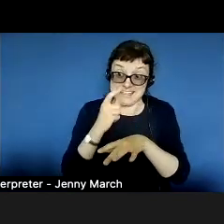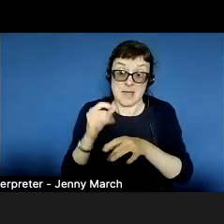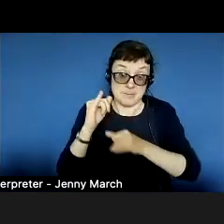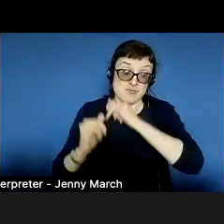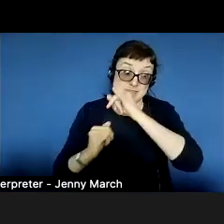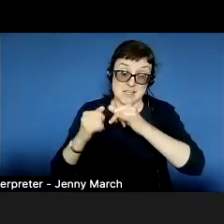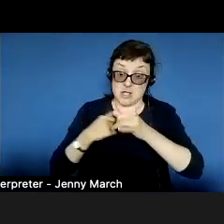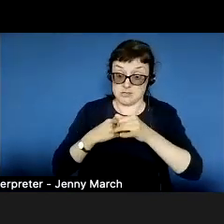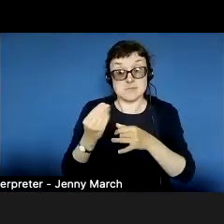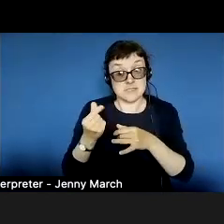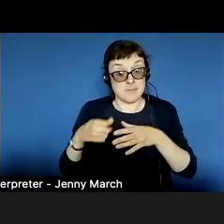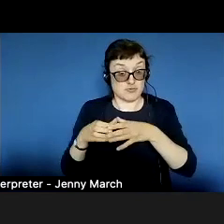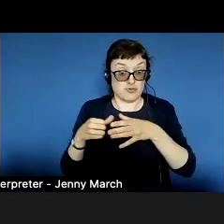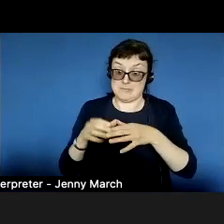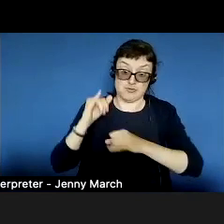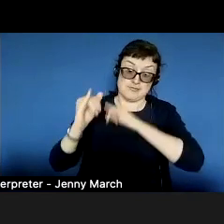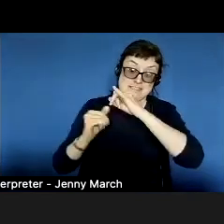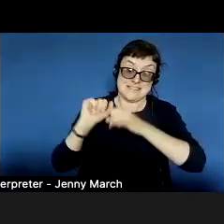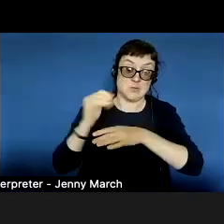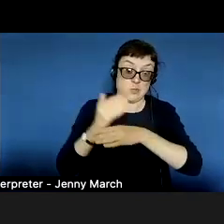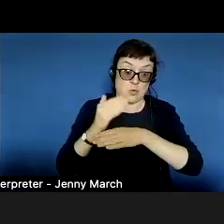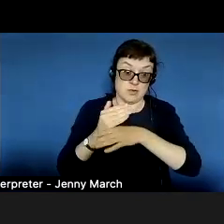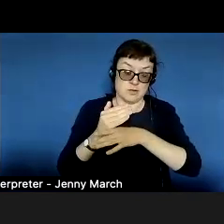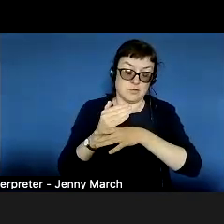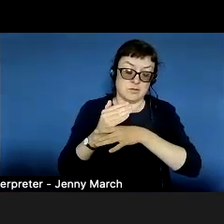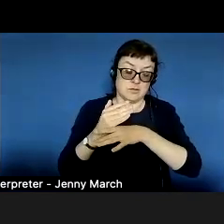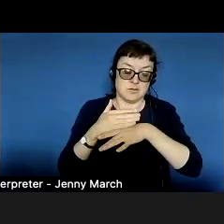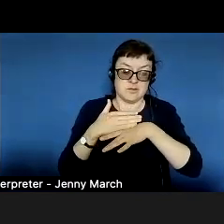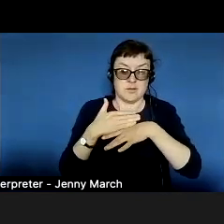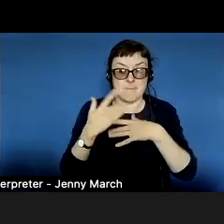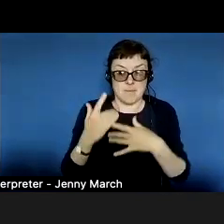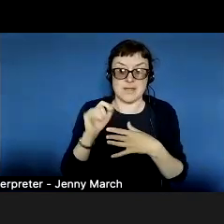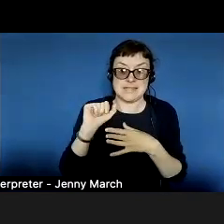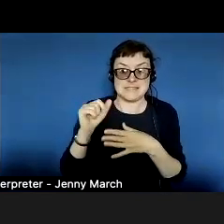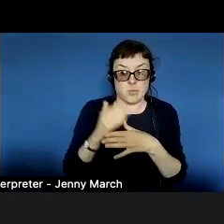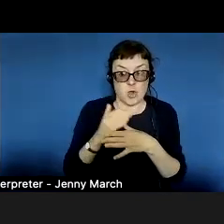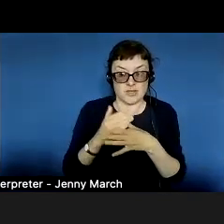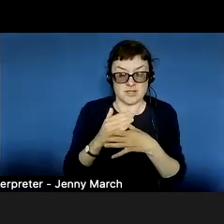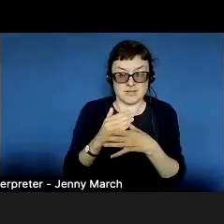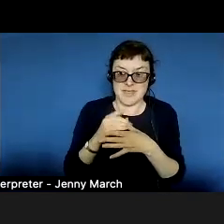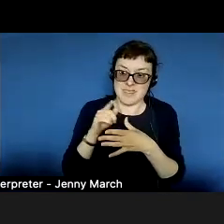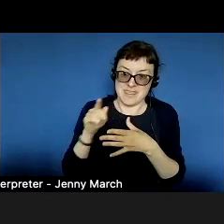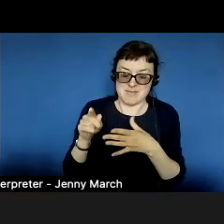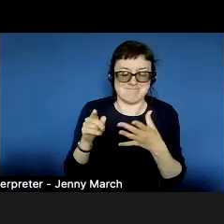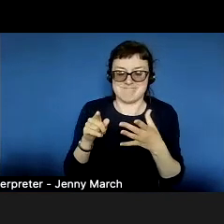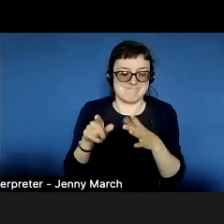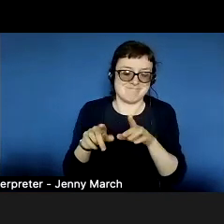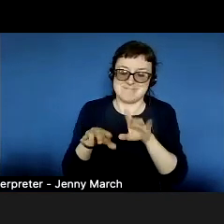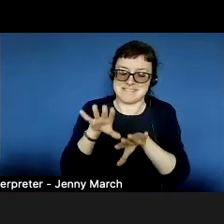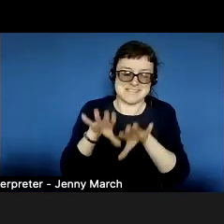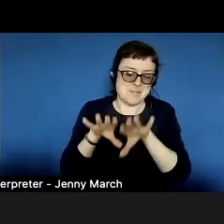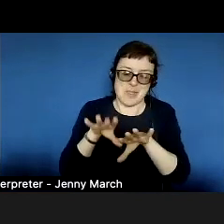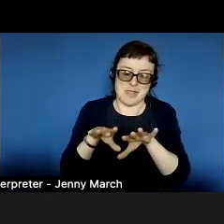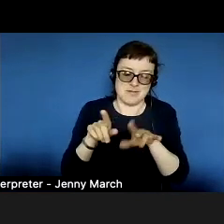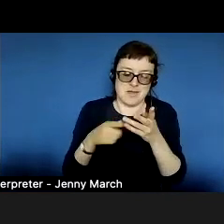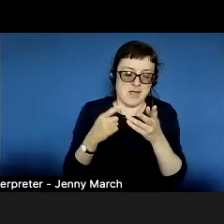in our group for his approaches, but I mean, those approaches were very of the time, and the treatments there were